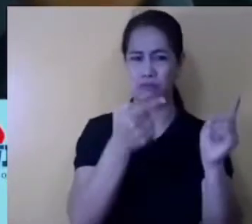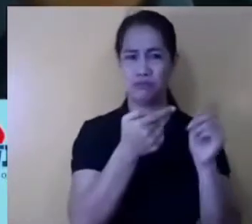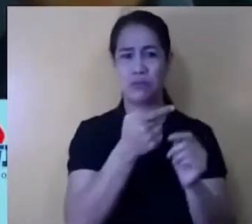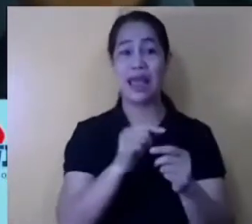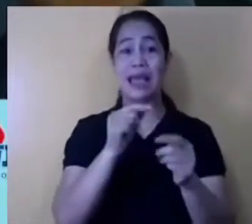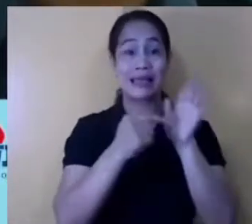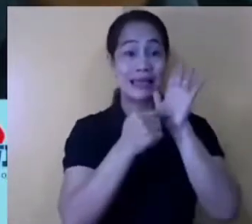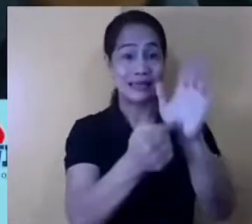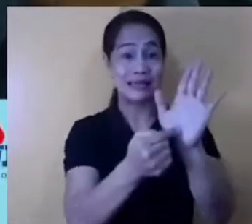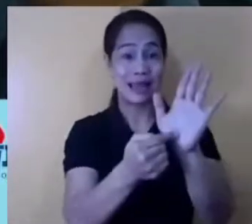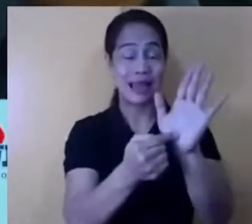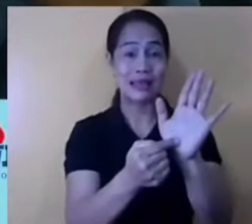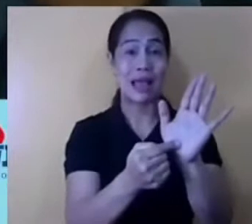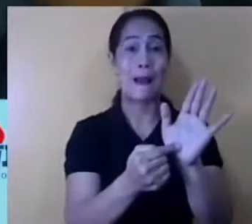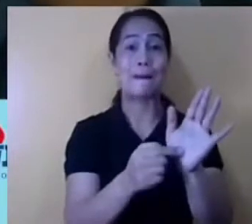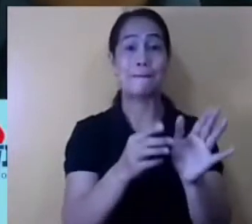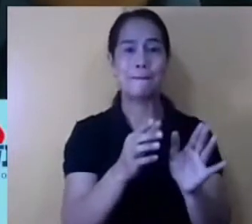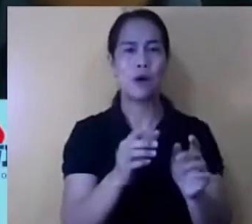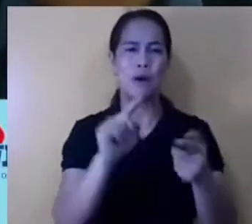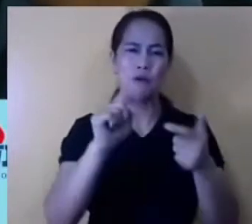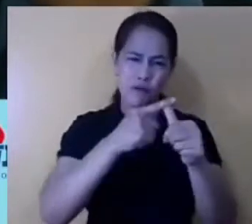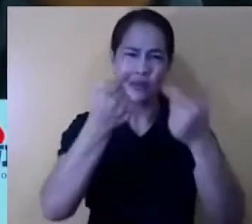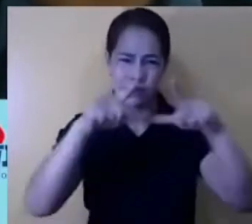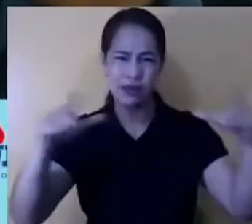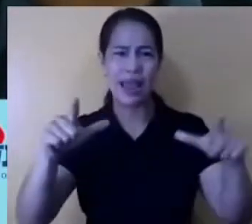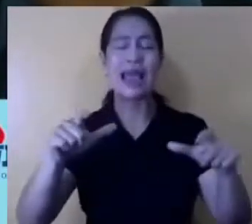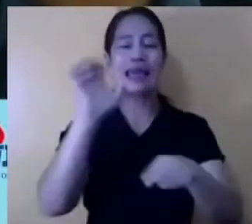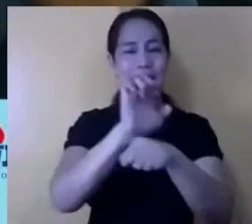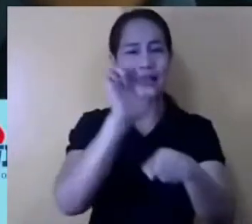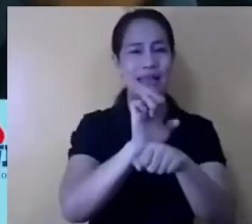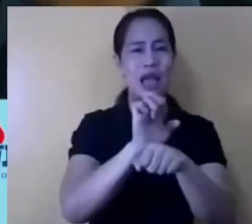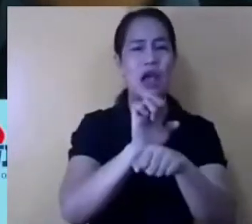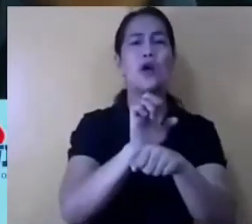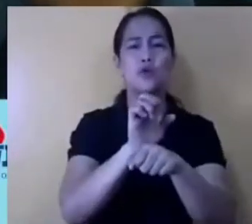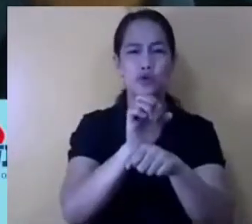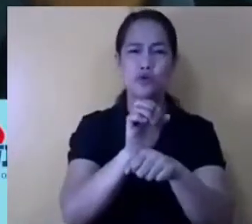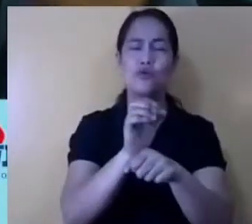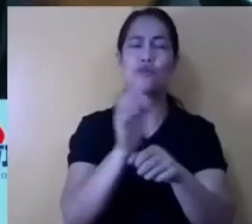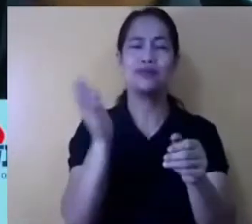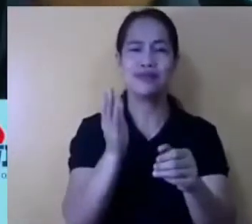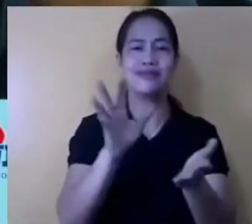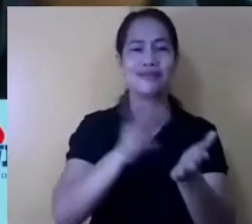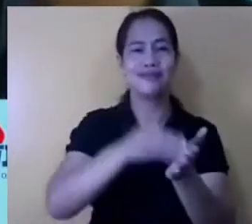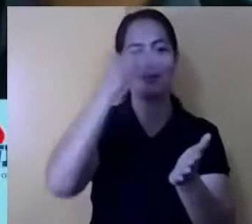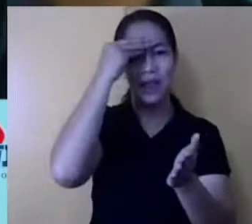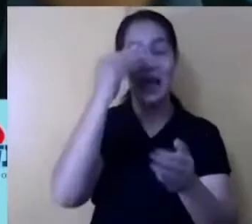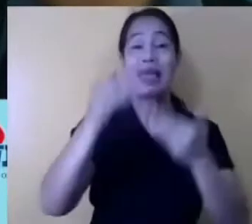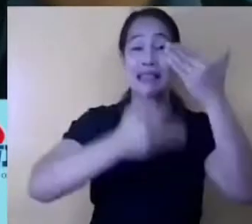mother tongue, Filipino, and English to facilitate teaching and learning. And it follows the same set